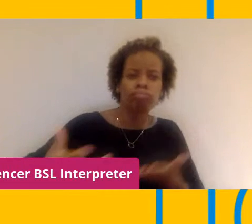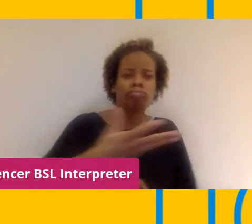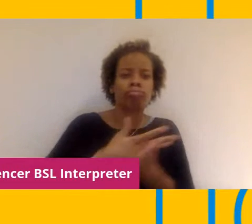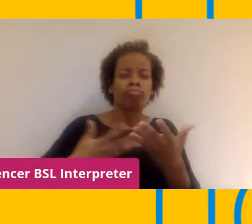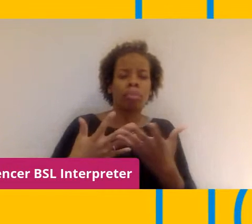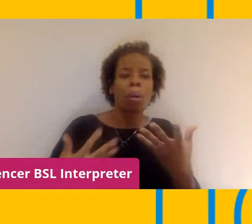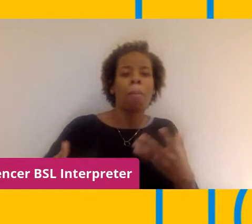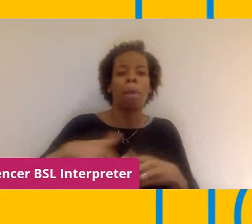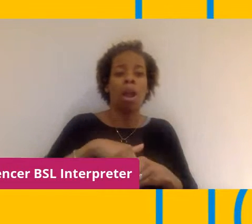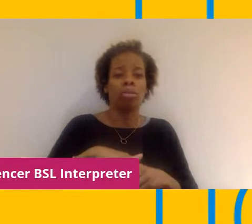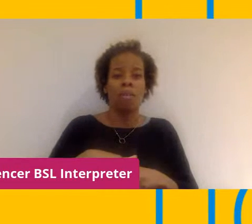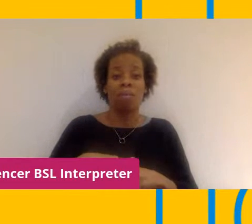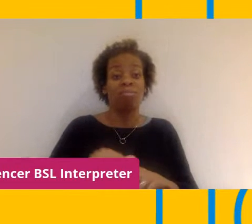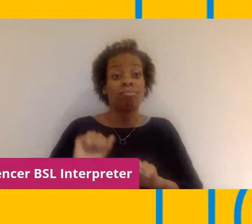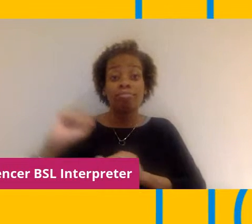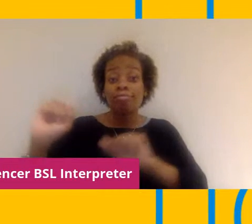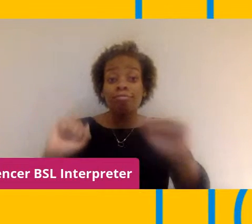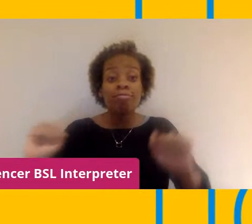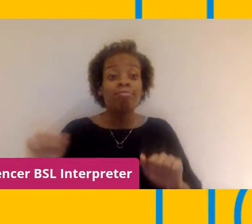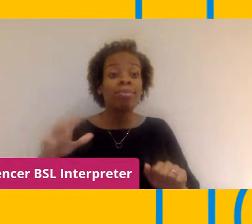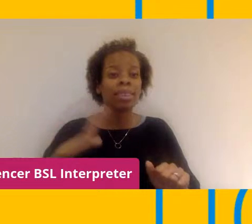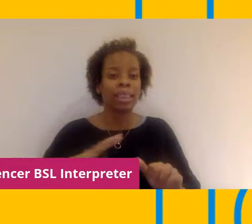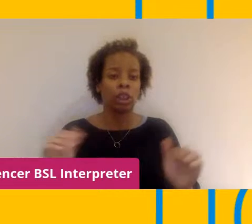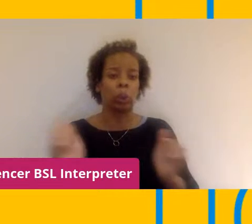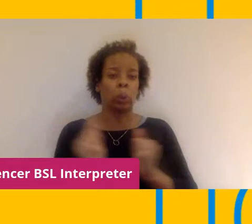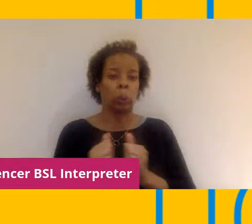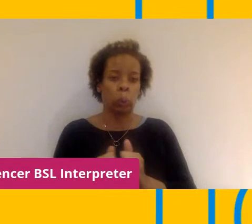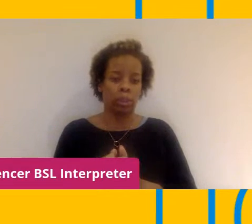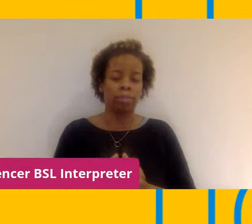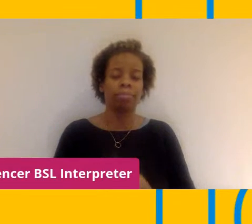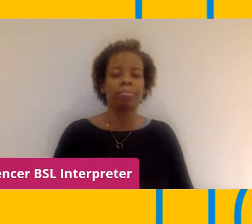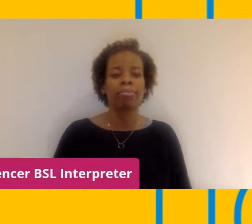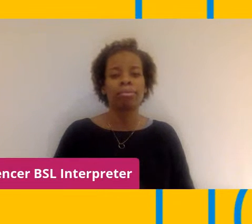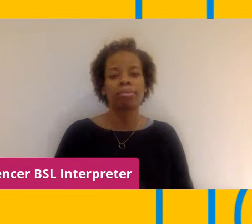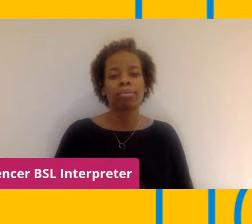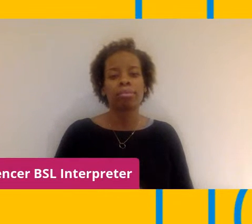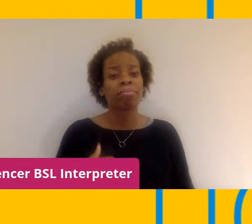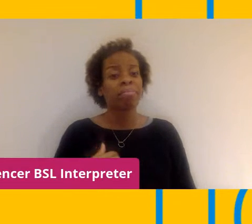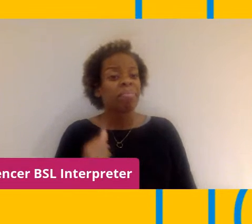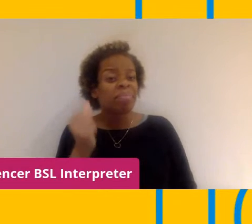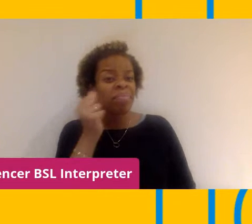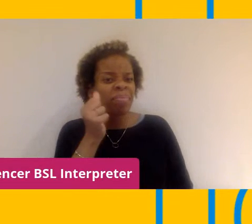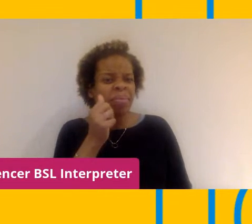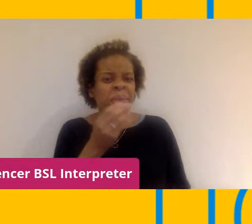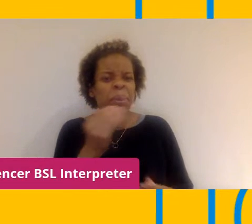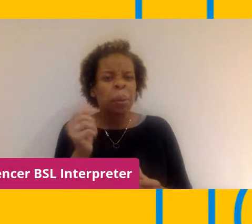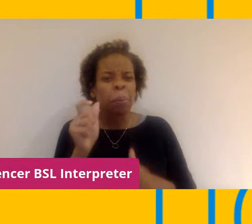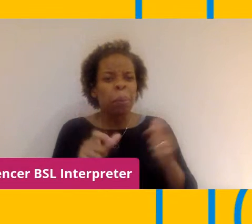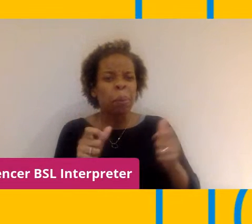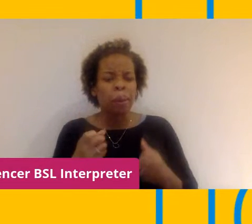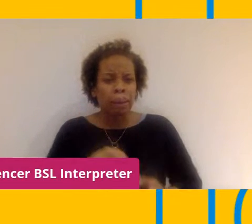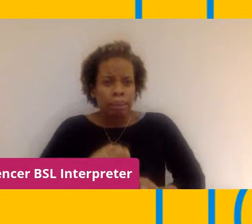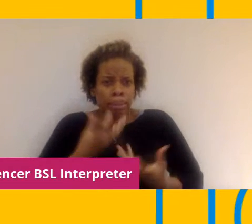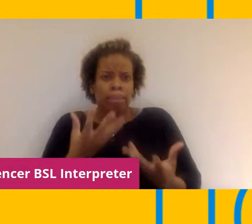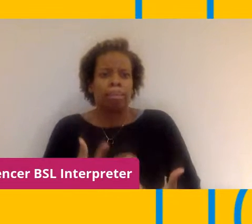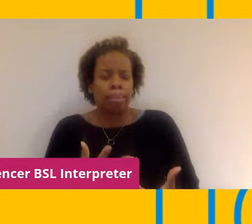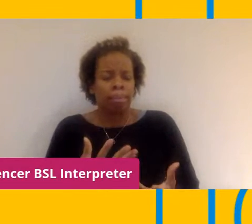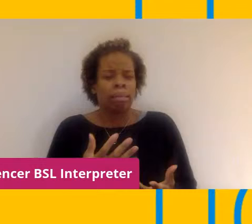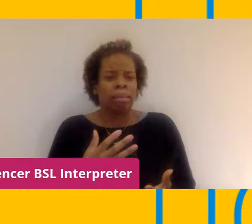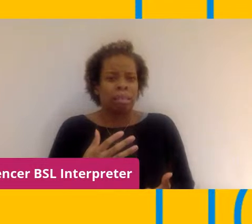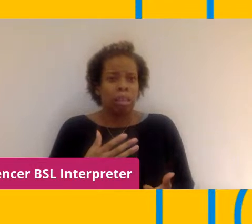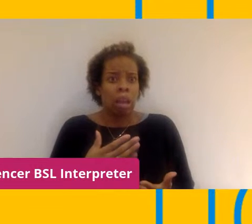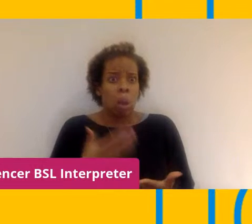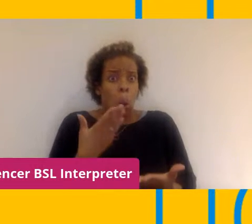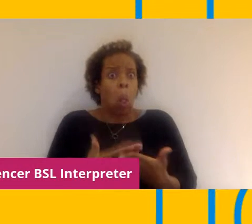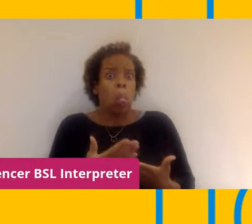do in those circumstances. We do know that some people don't really like contributing on the day,